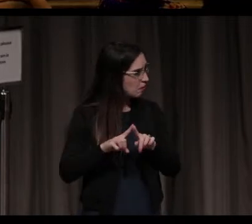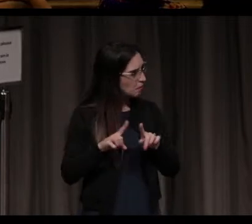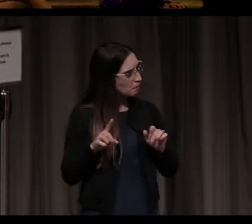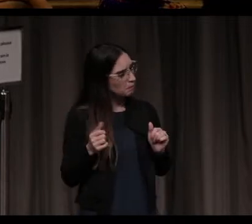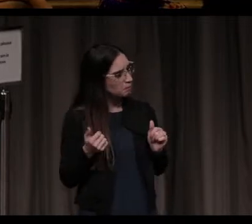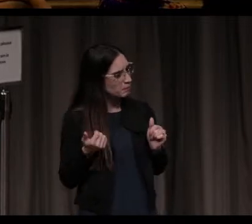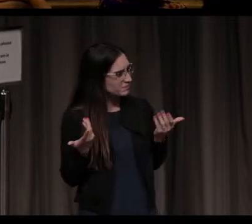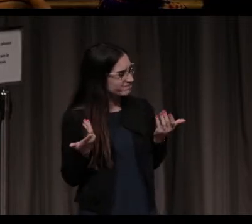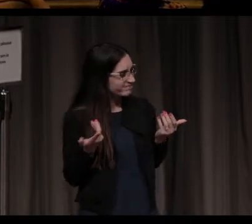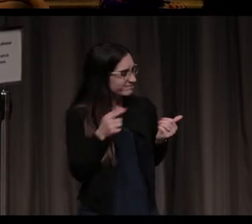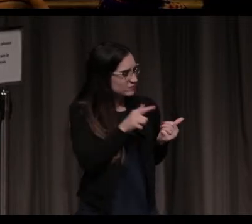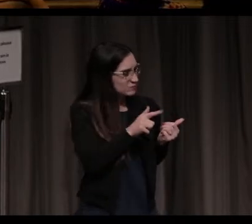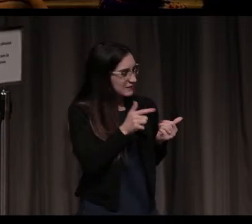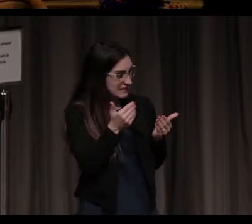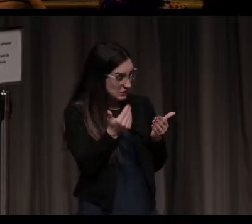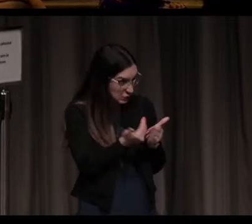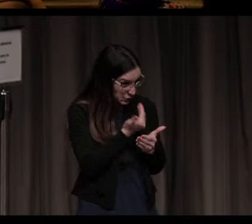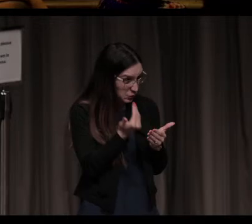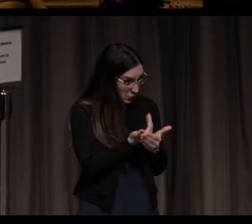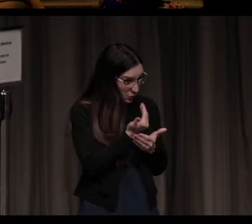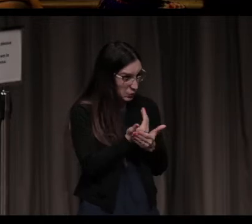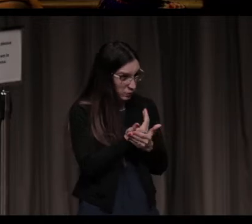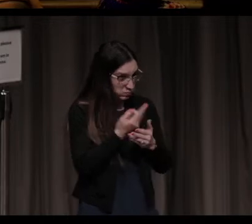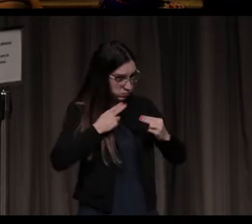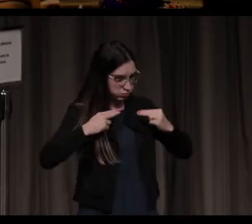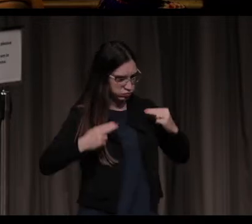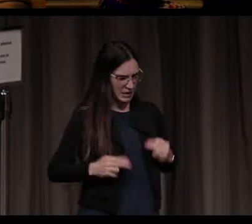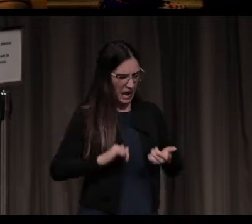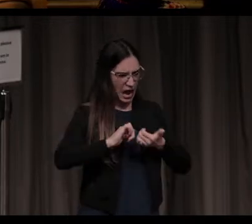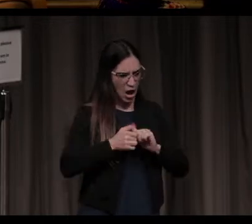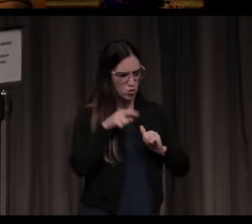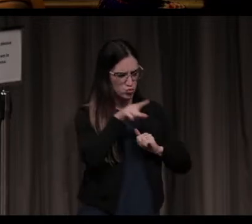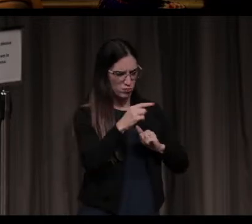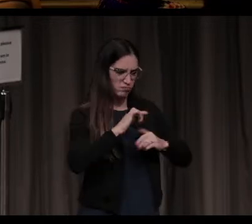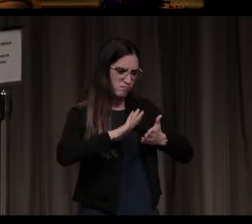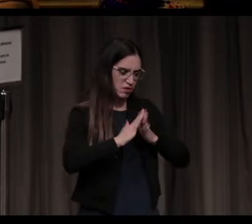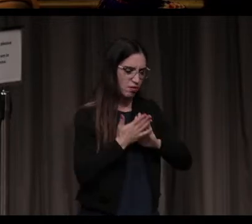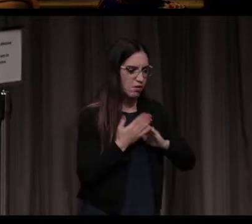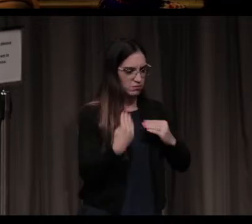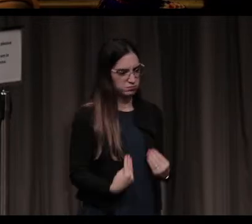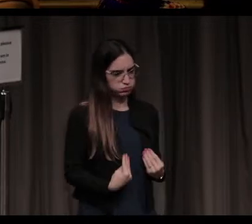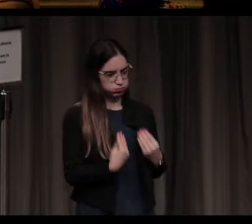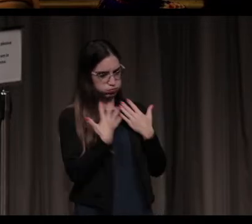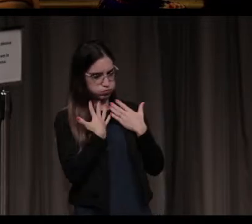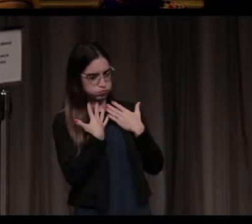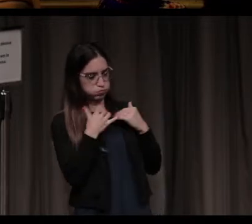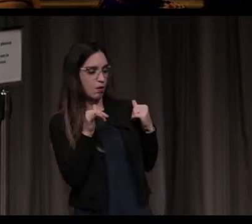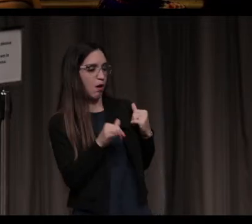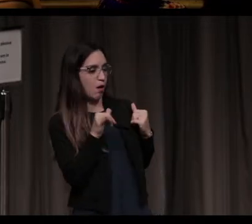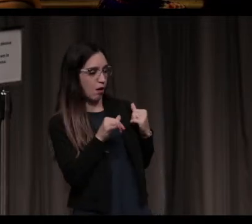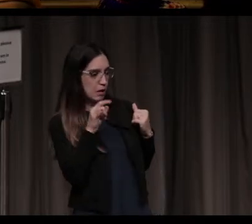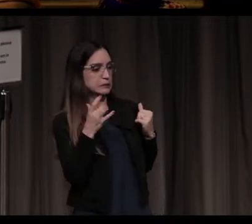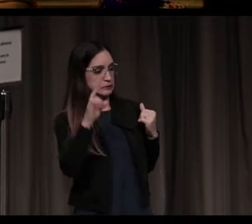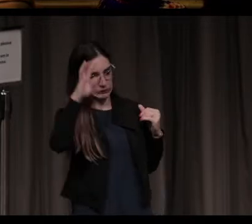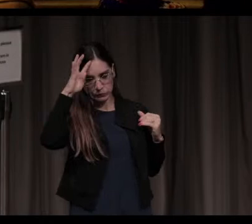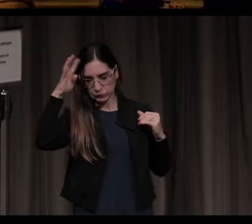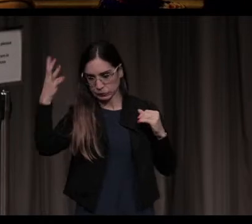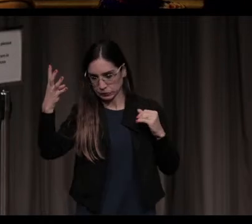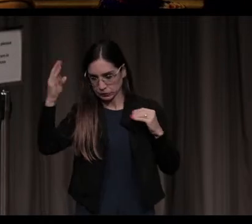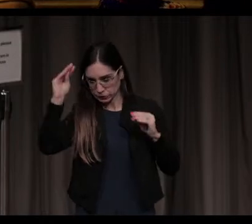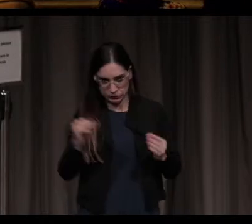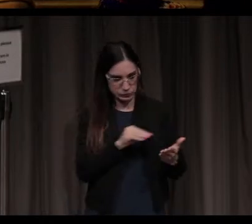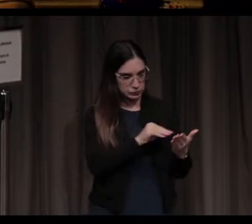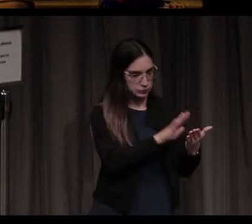with something new, what do you get inspired by, and what do you look at to get your new